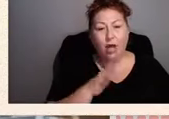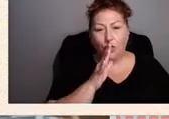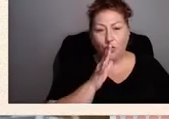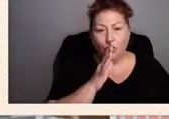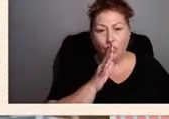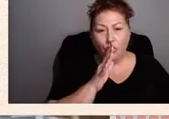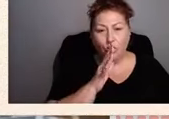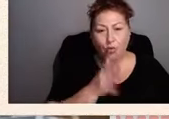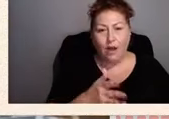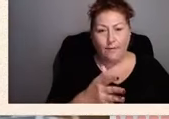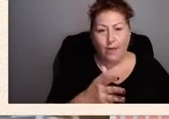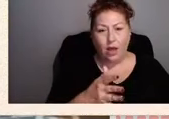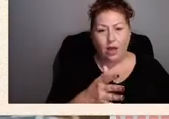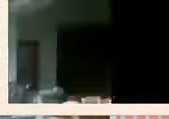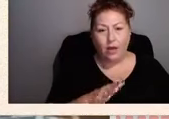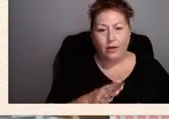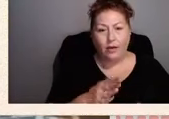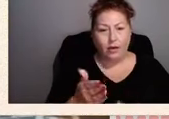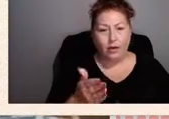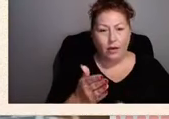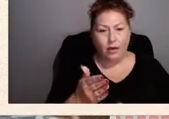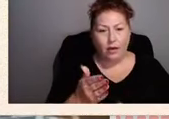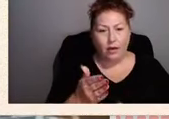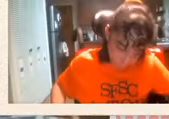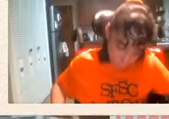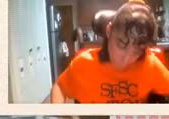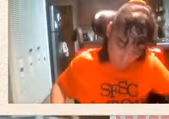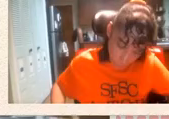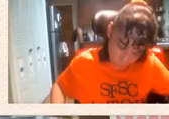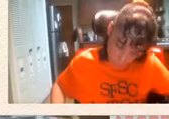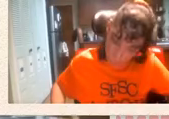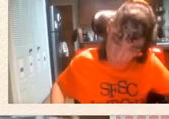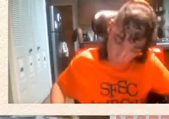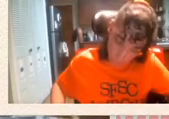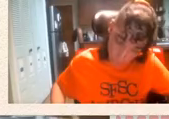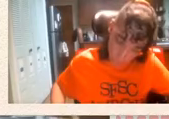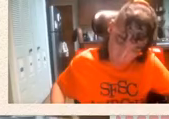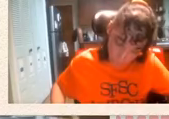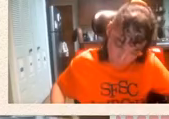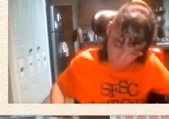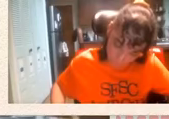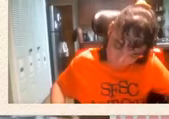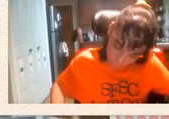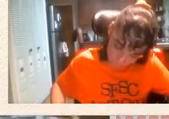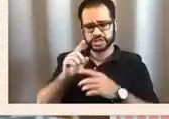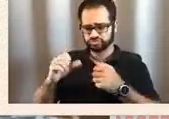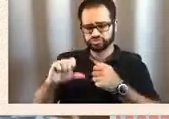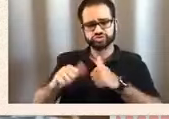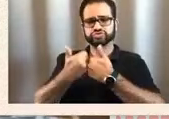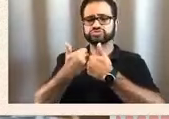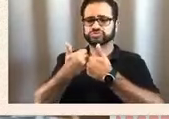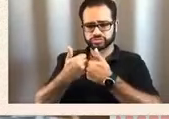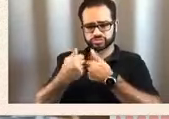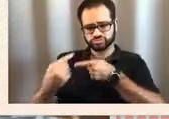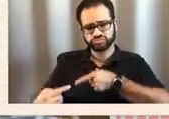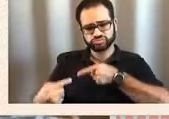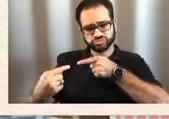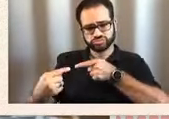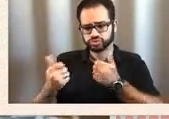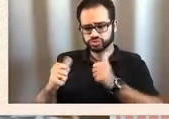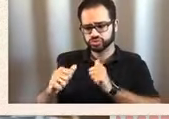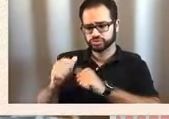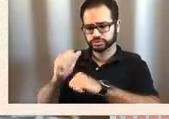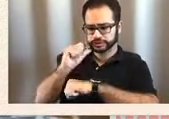on September 16th. It was a big challenge to position that caregivers do